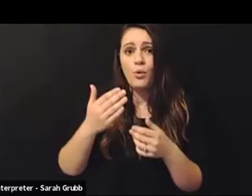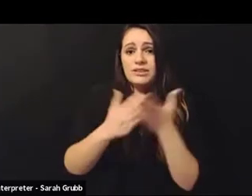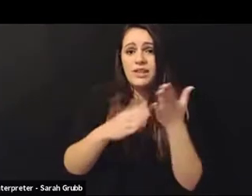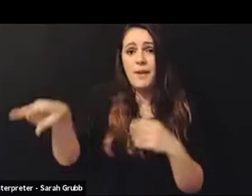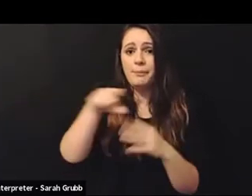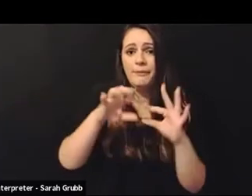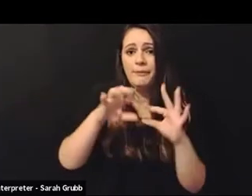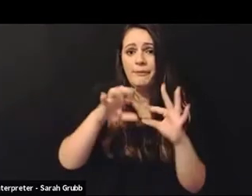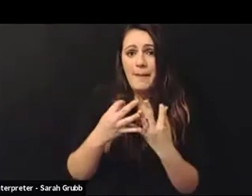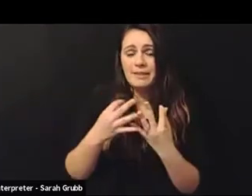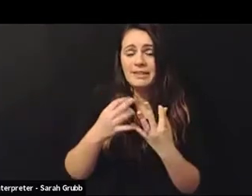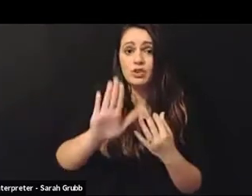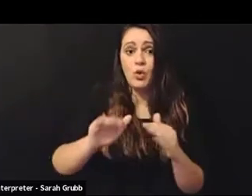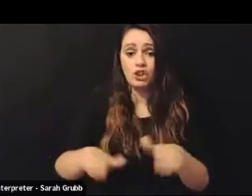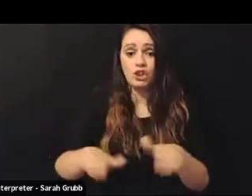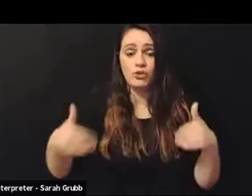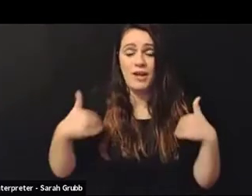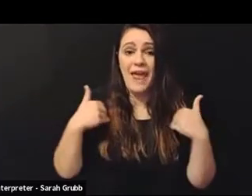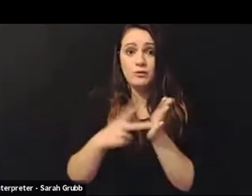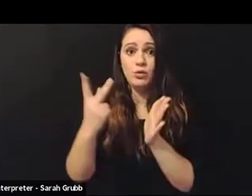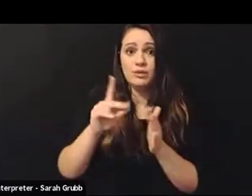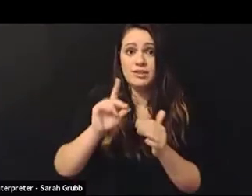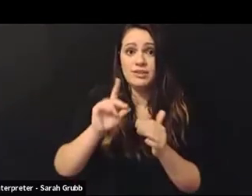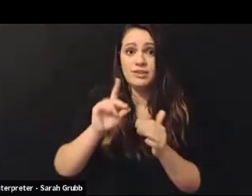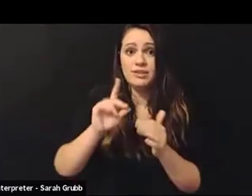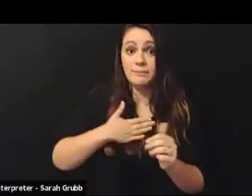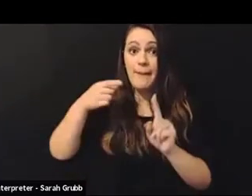way trying to say that that's incorrect.